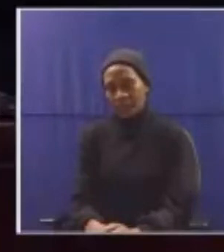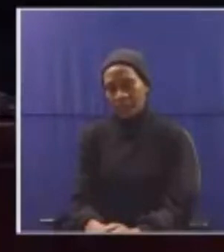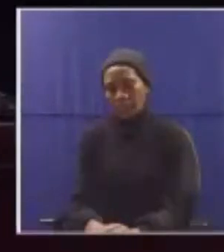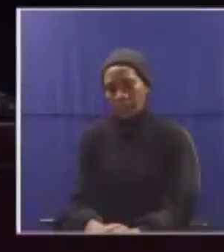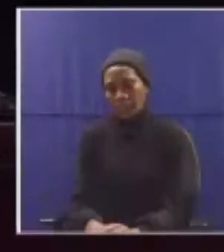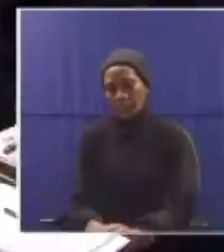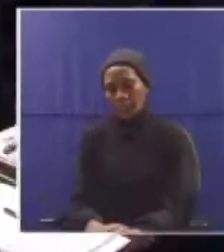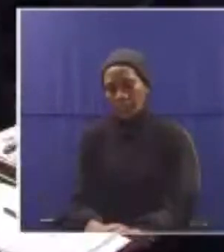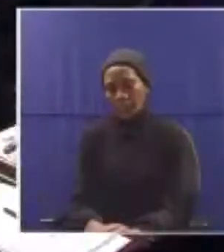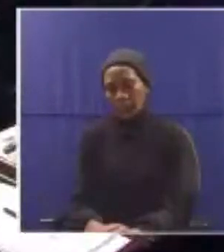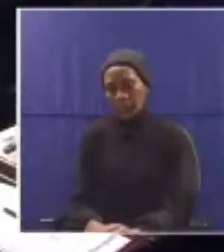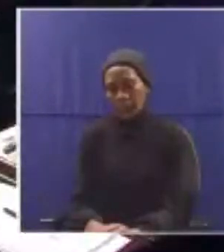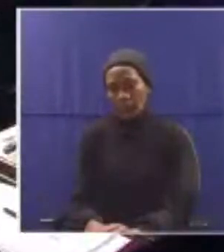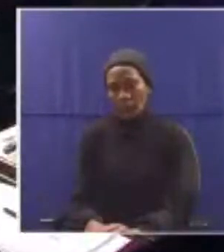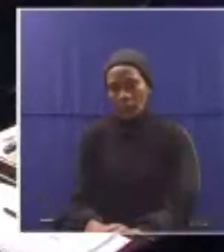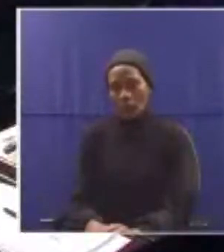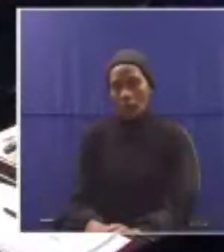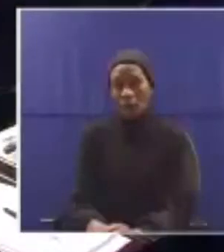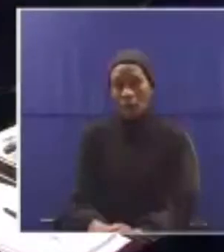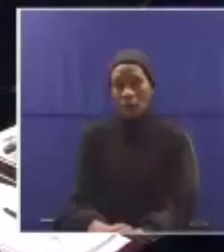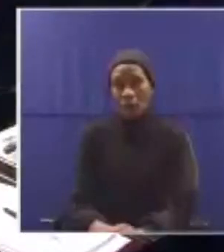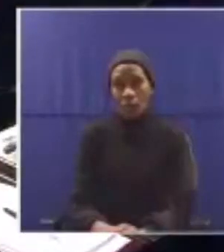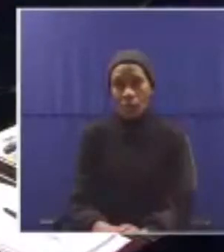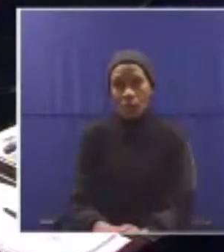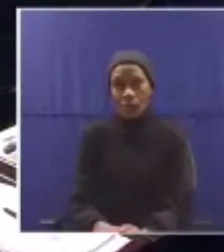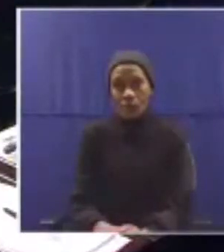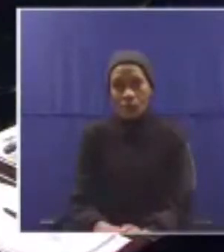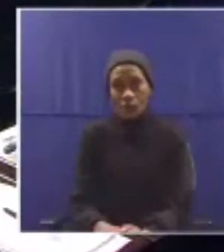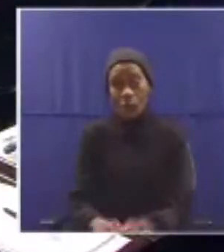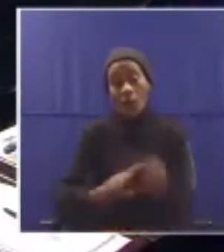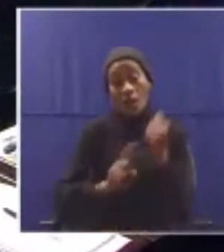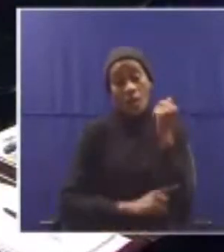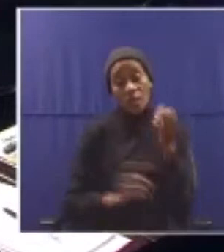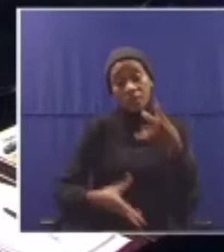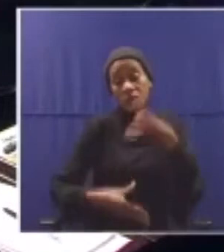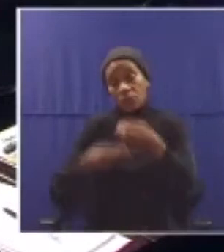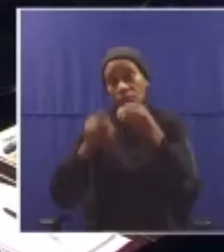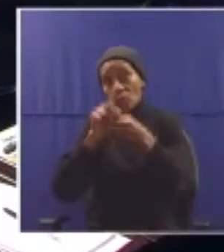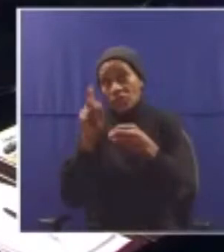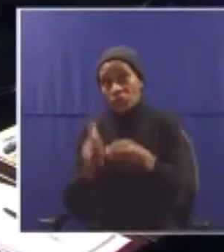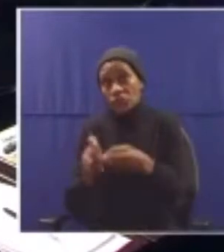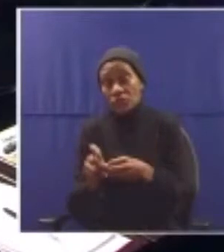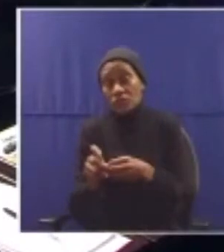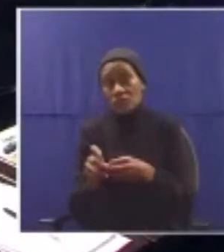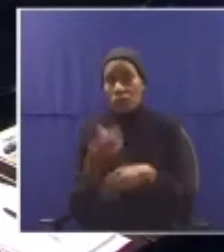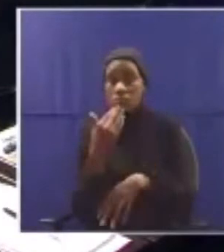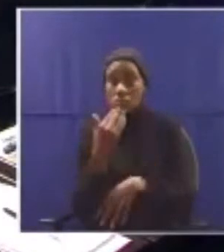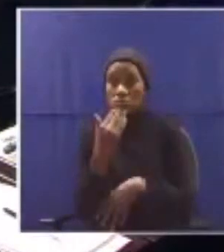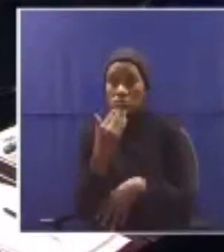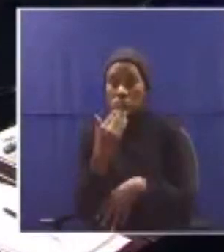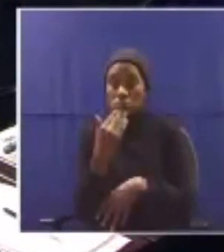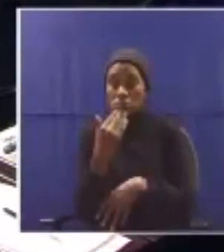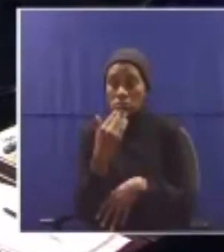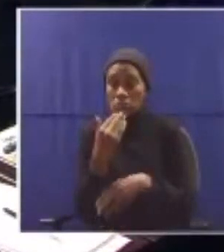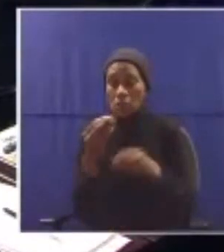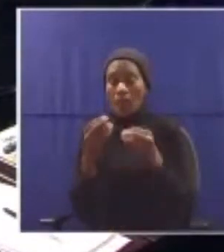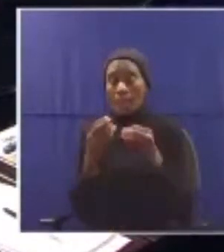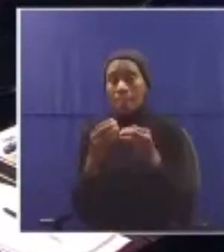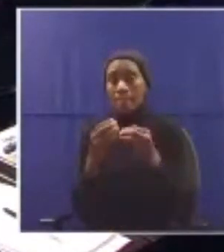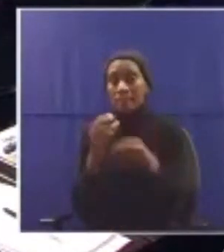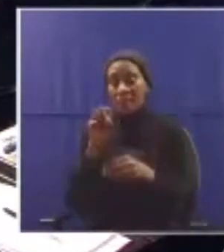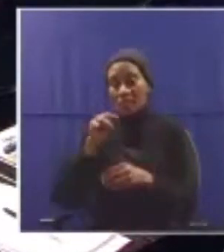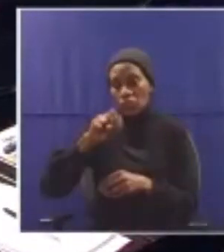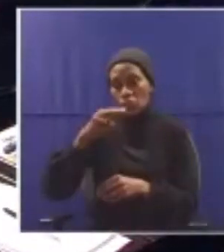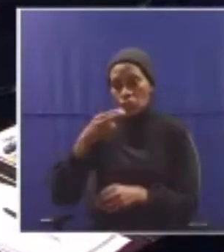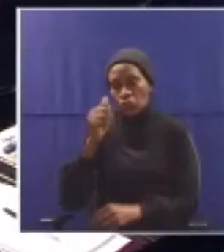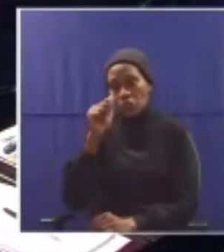Sheikh. Honorable Deputy President. The last supplementary question will be asked by the Honorable M.S.